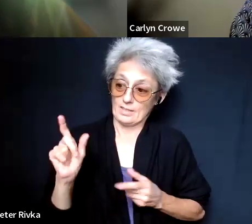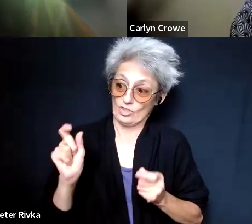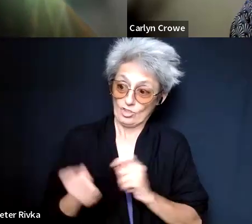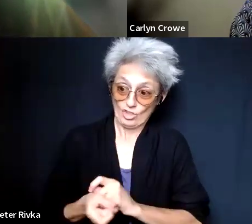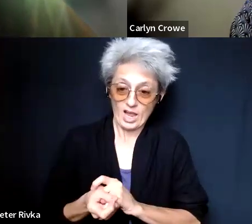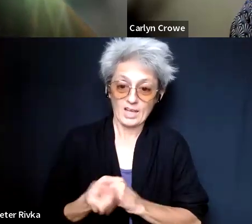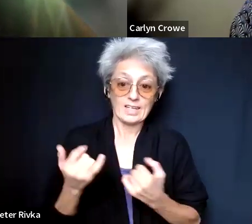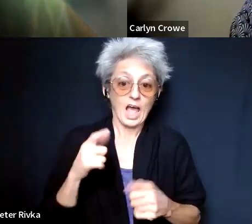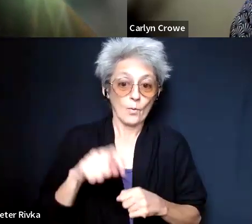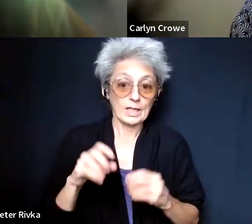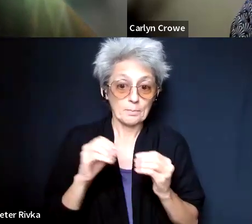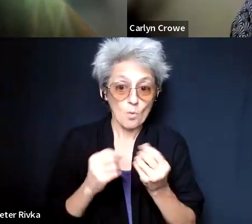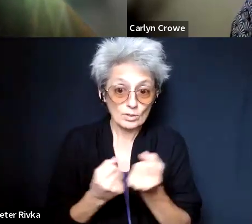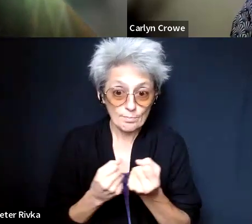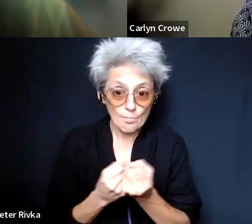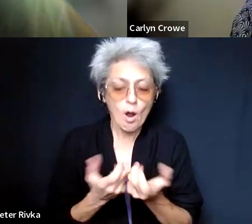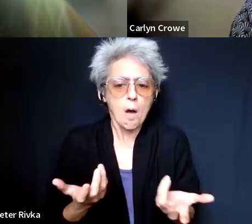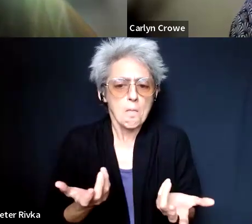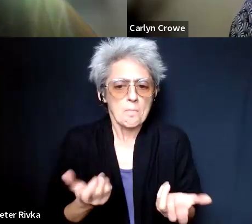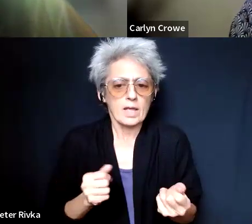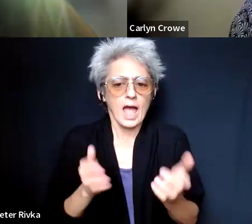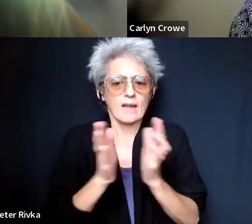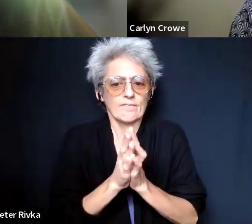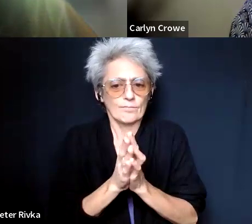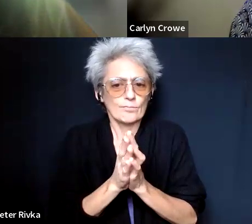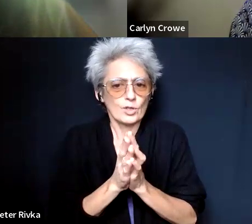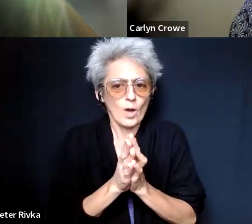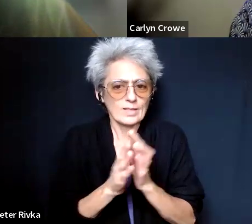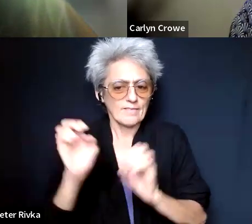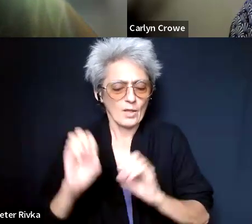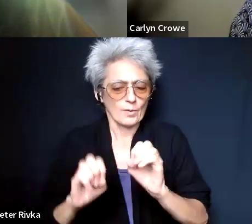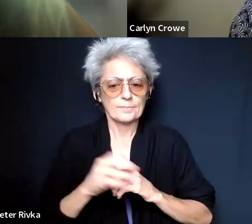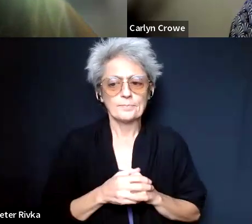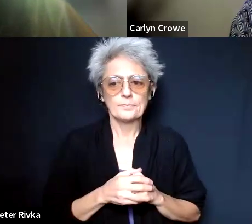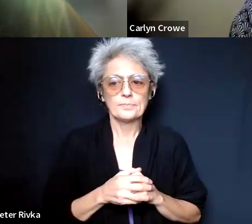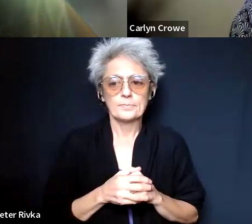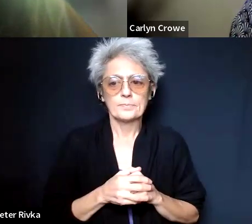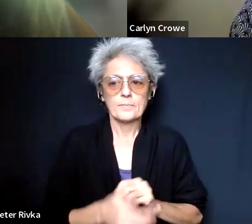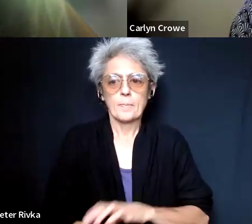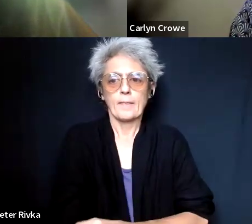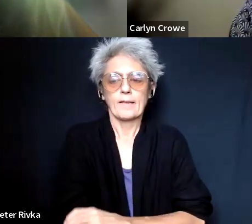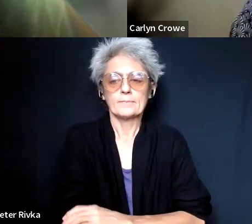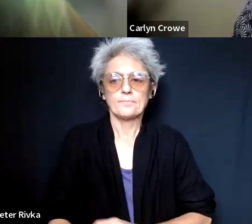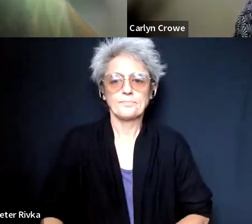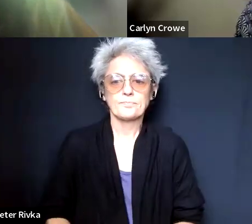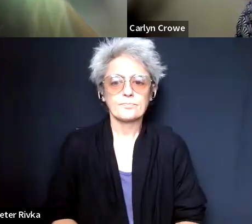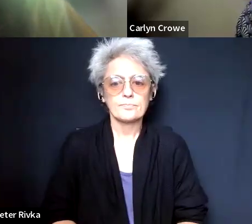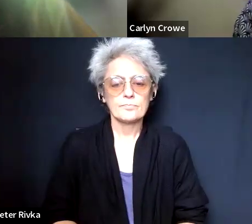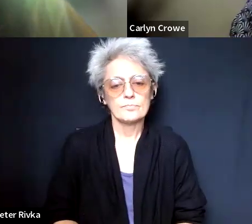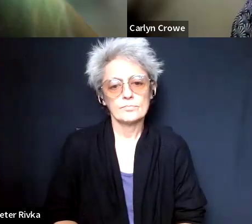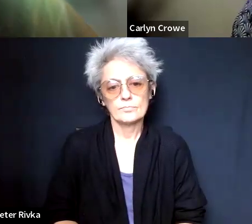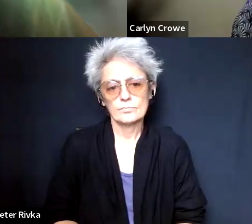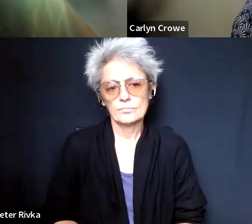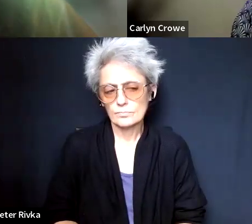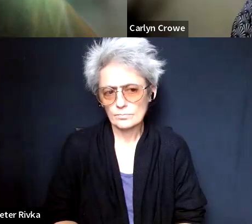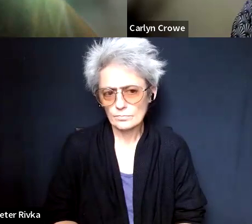support, then we could request one. But this idea that it's part of just